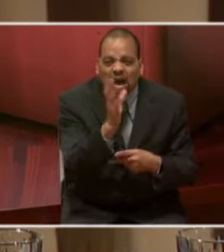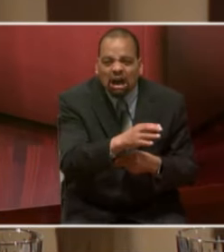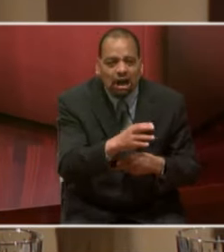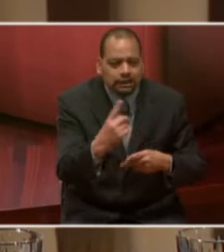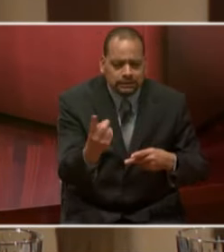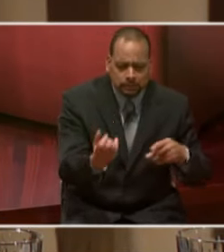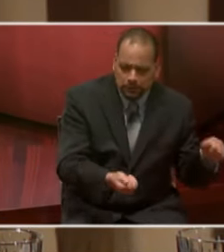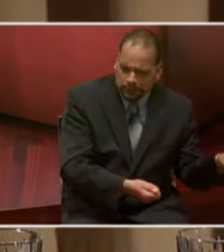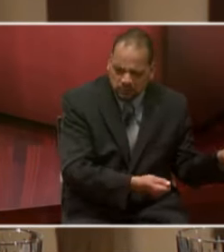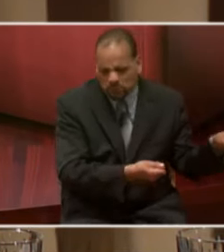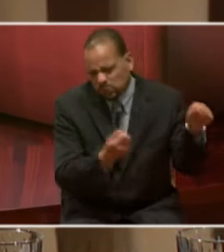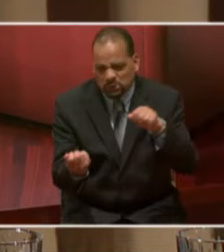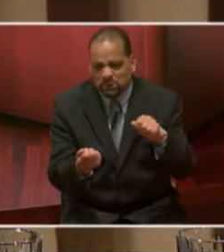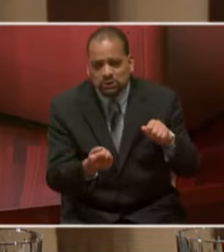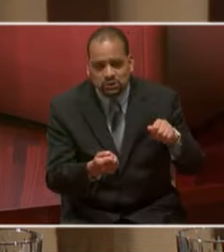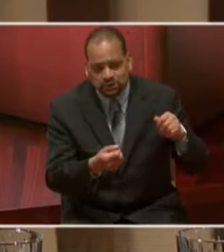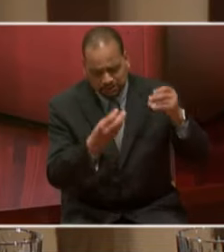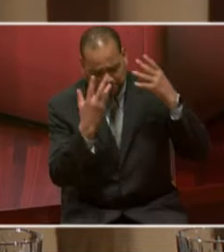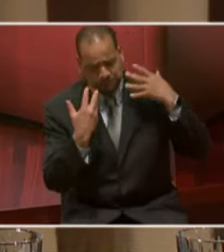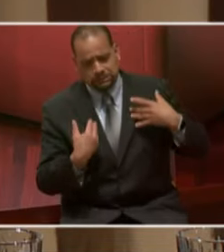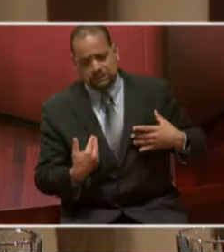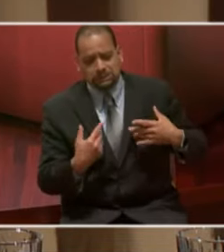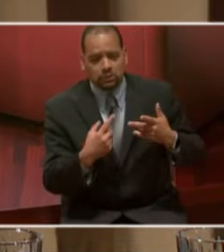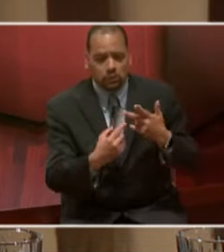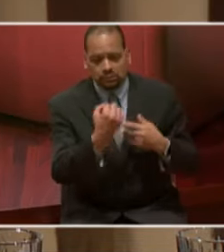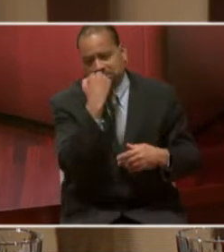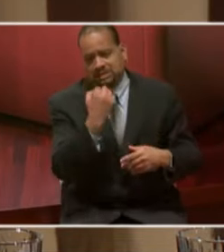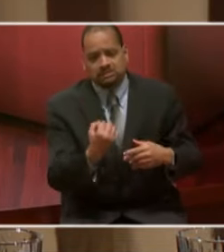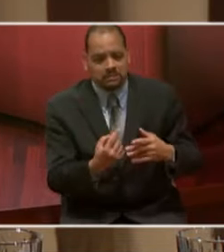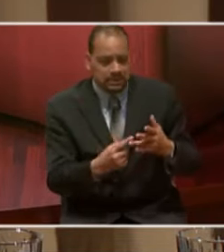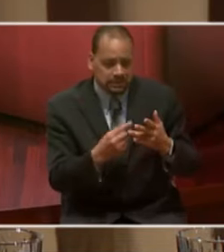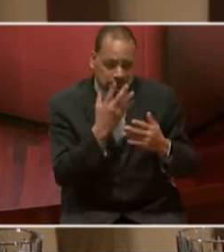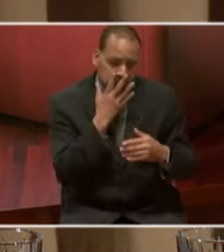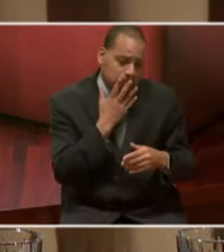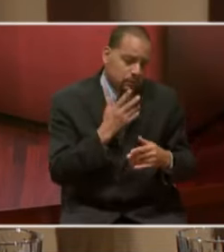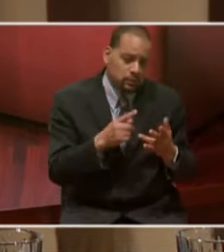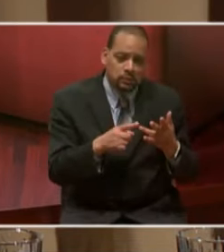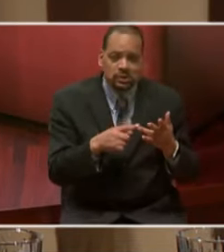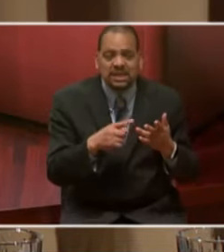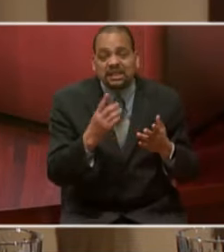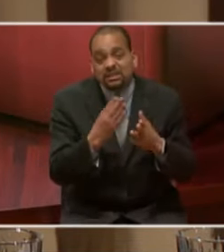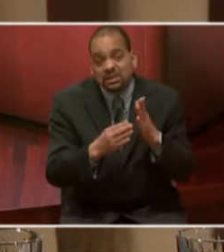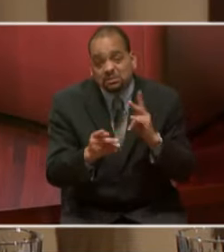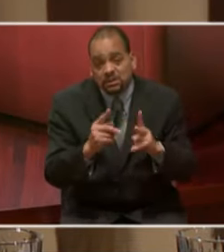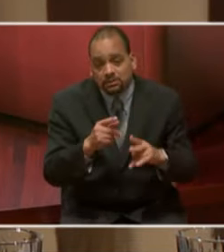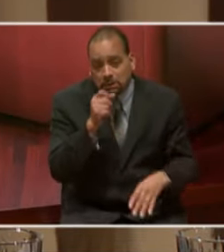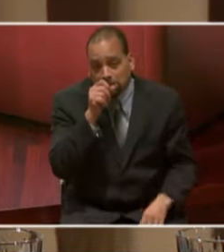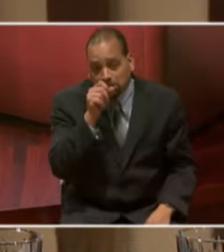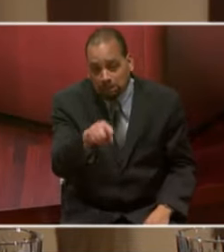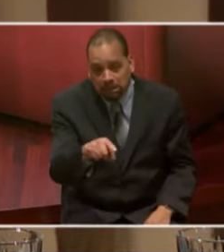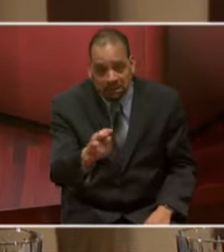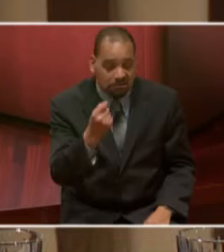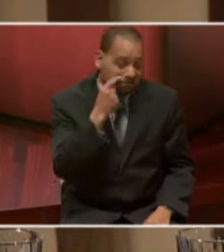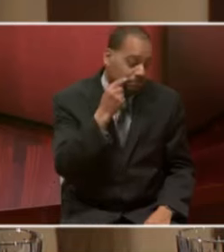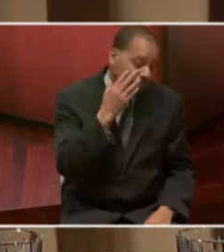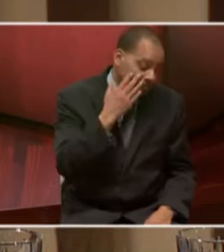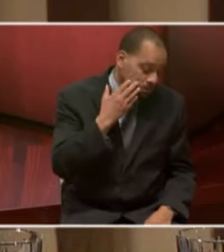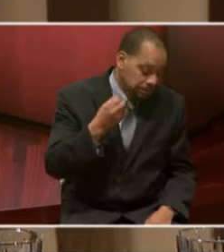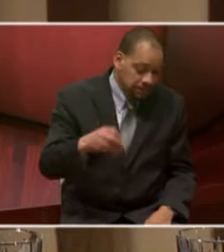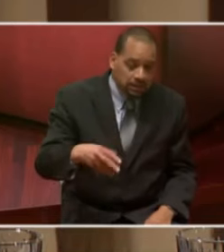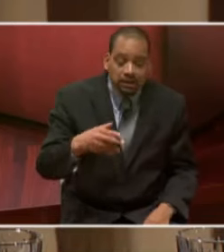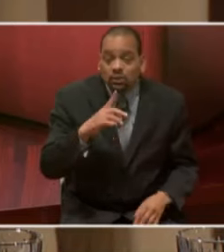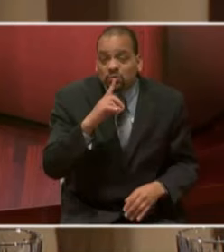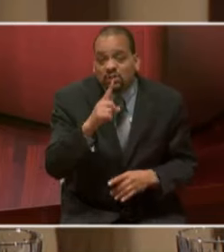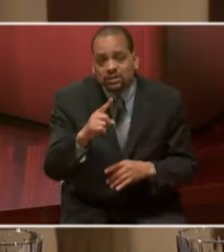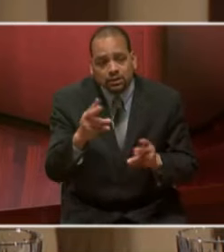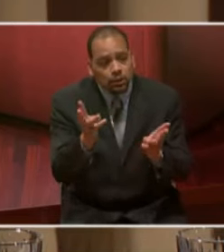shoeshine stand. He was arrested and taken to jail. And later, the next morning, he went to trial